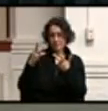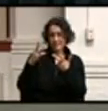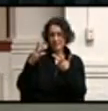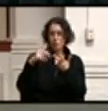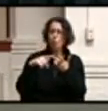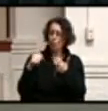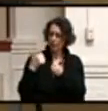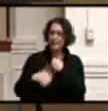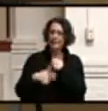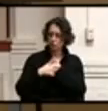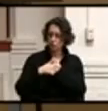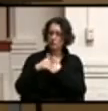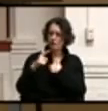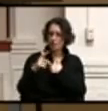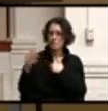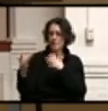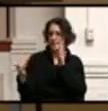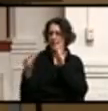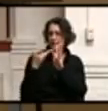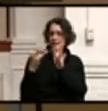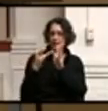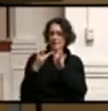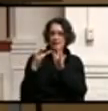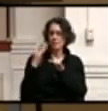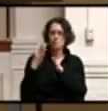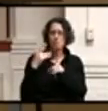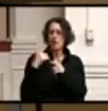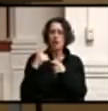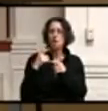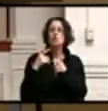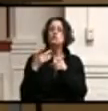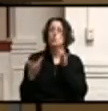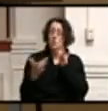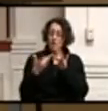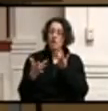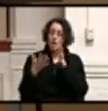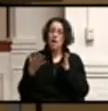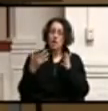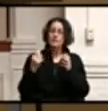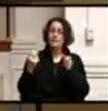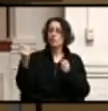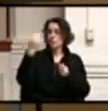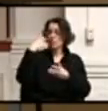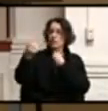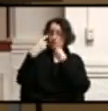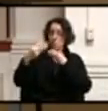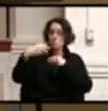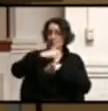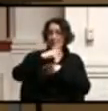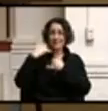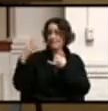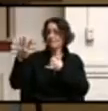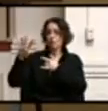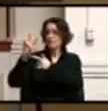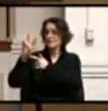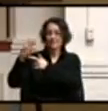people each time we send out notices, but there are still about 47 left. Okay. So now it's time for the $100.